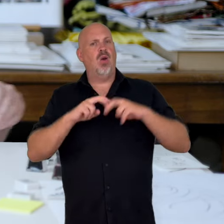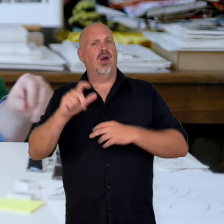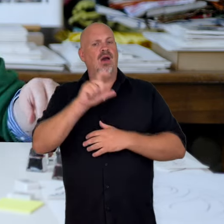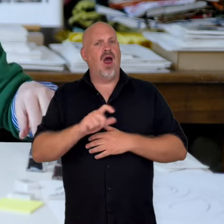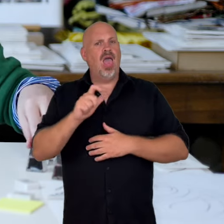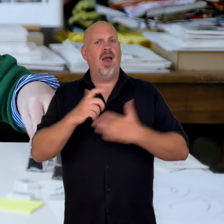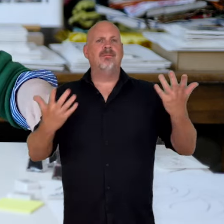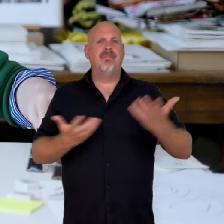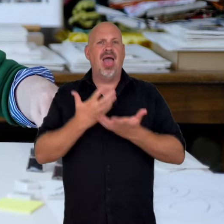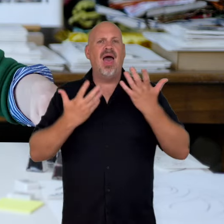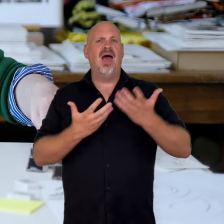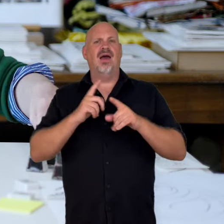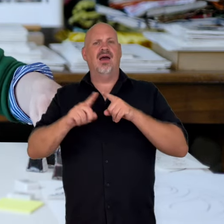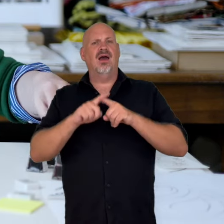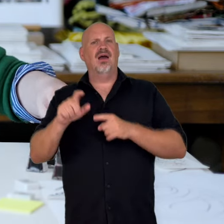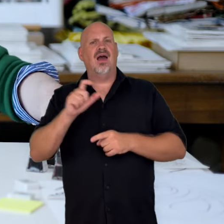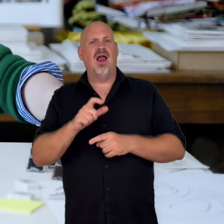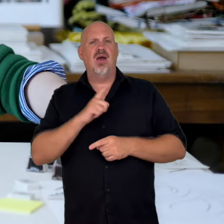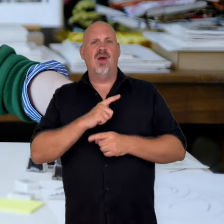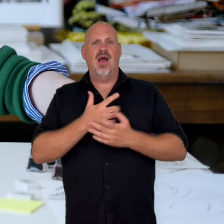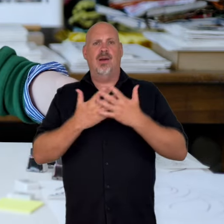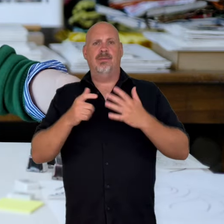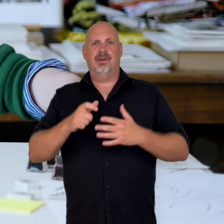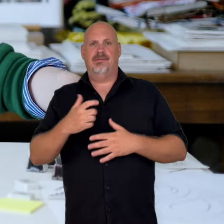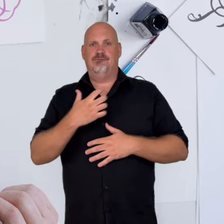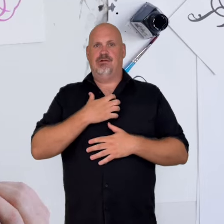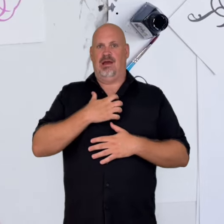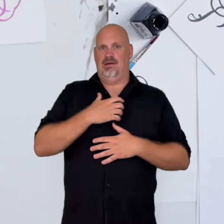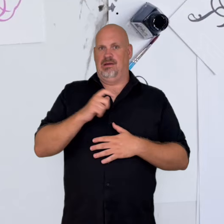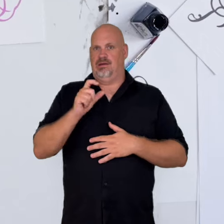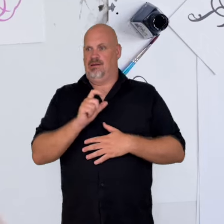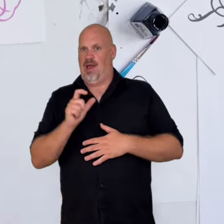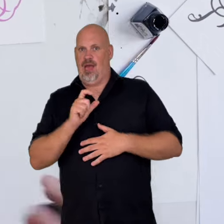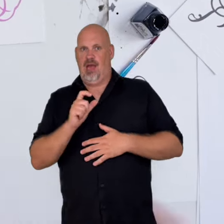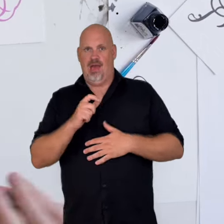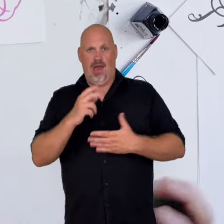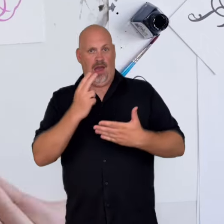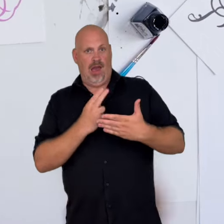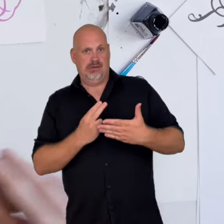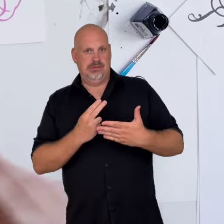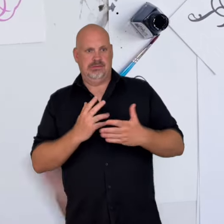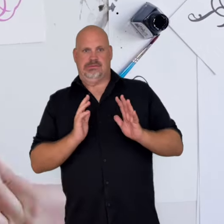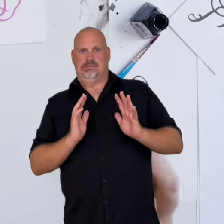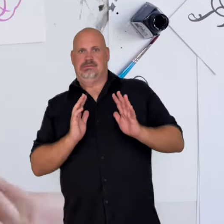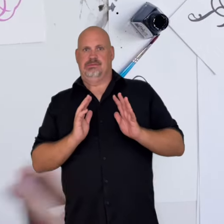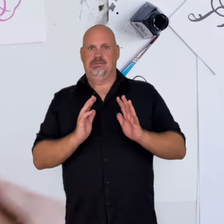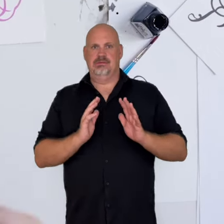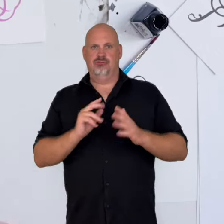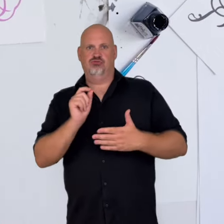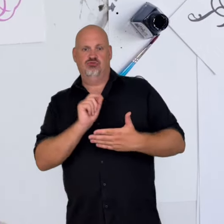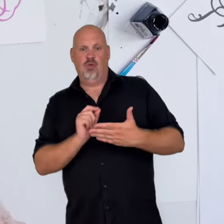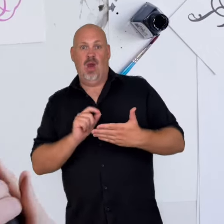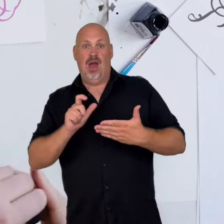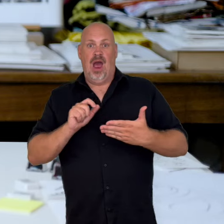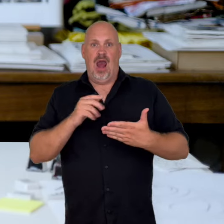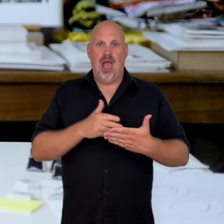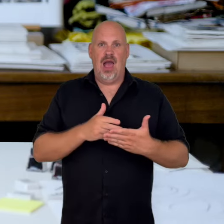stage. So I'm going to have a look. This cobalt is pretty